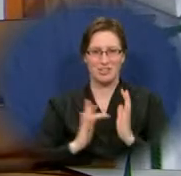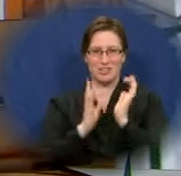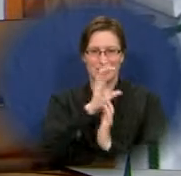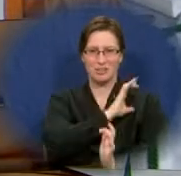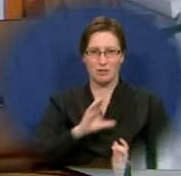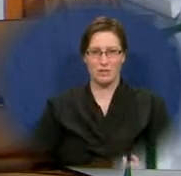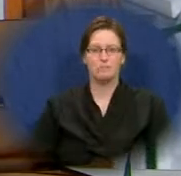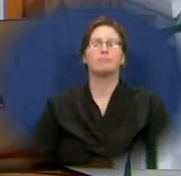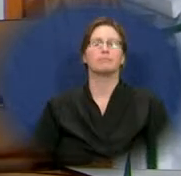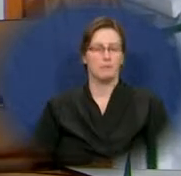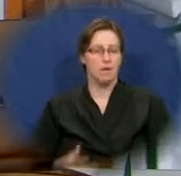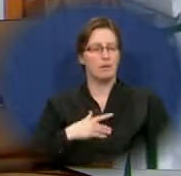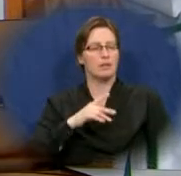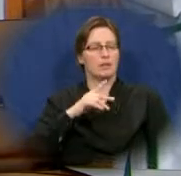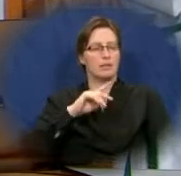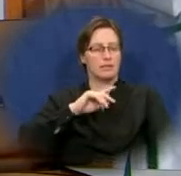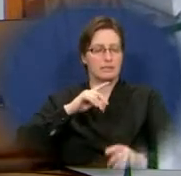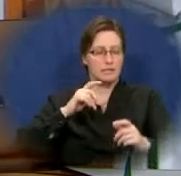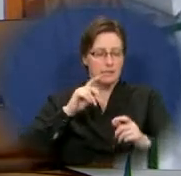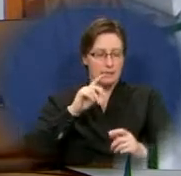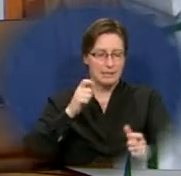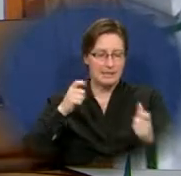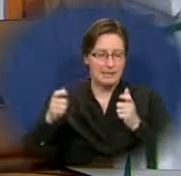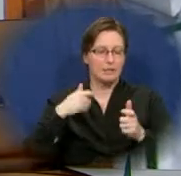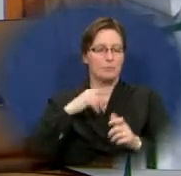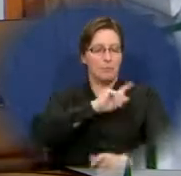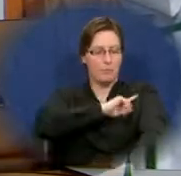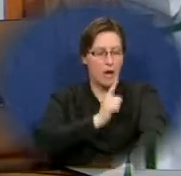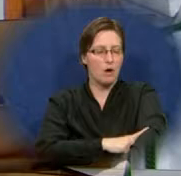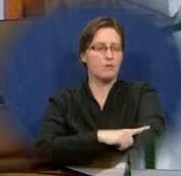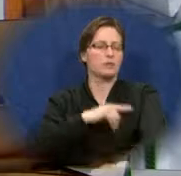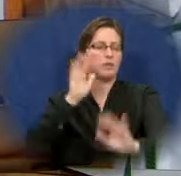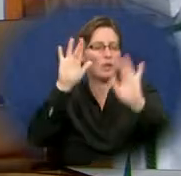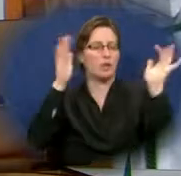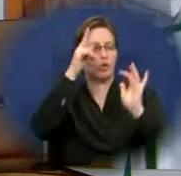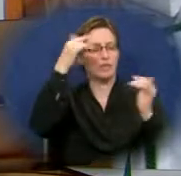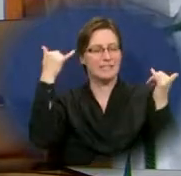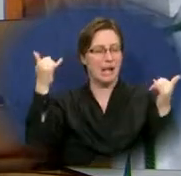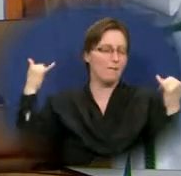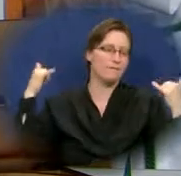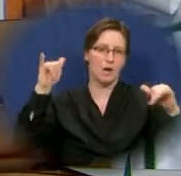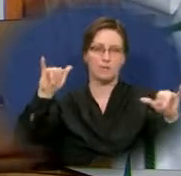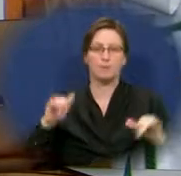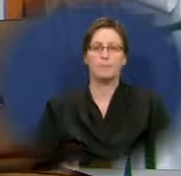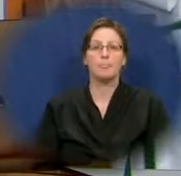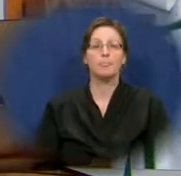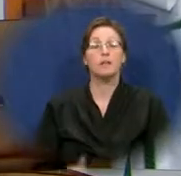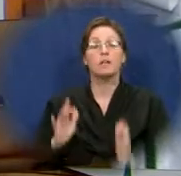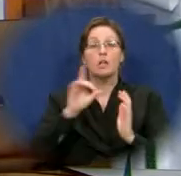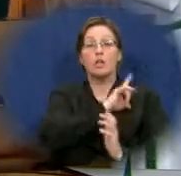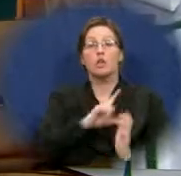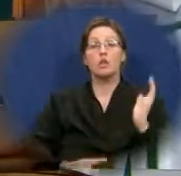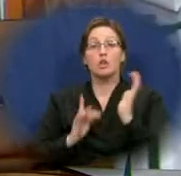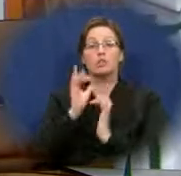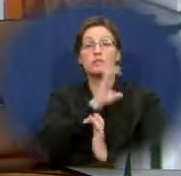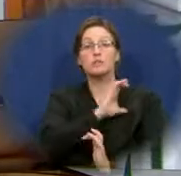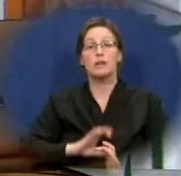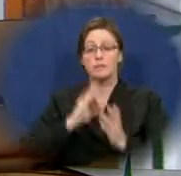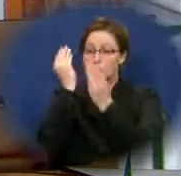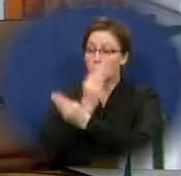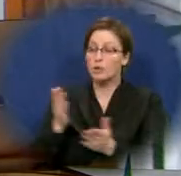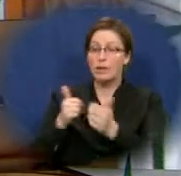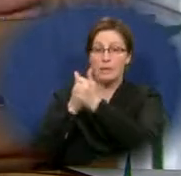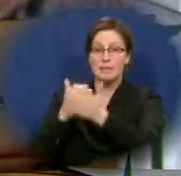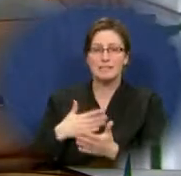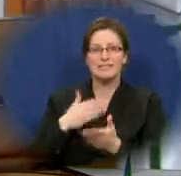Christ. For the kingdom, the power, and the glory are yours, now and forever. Lord Jesus Christ, who said to your apostles, "Peace